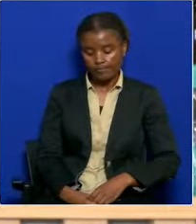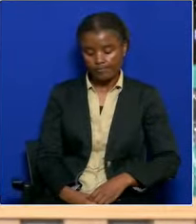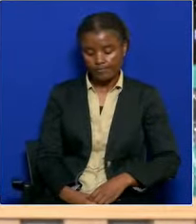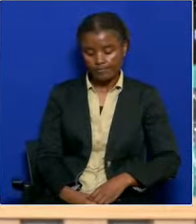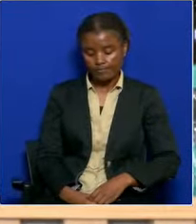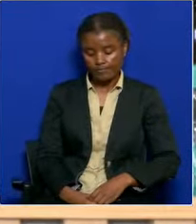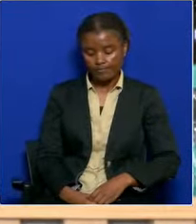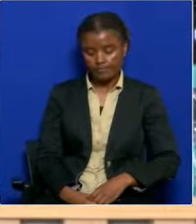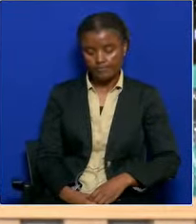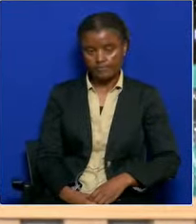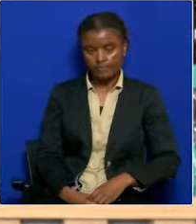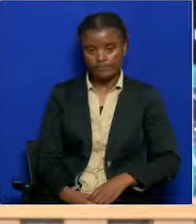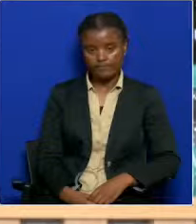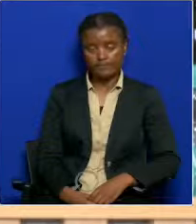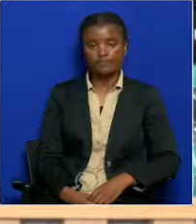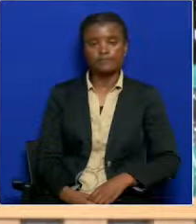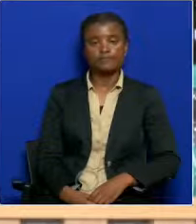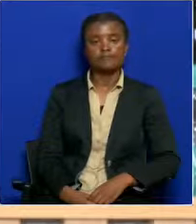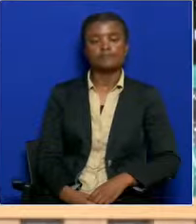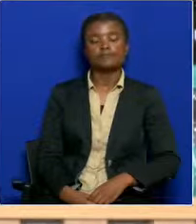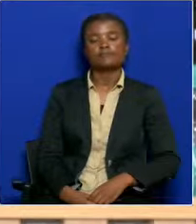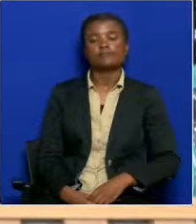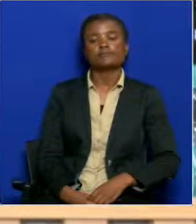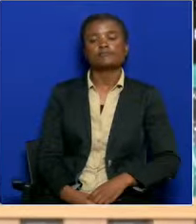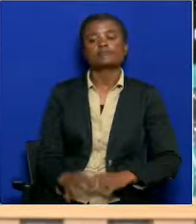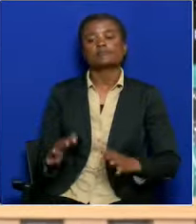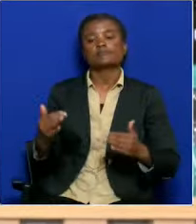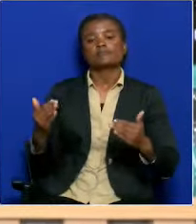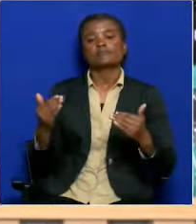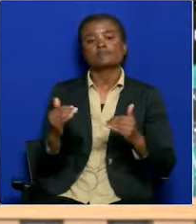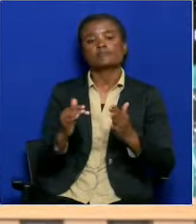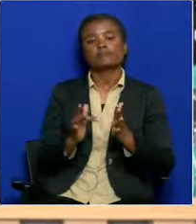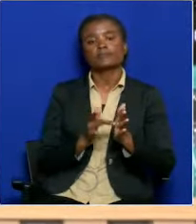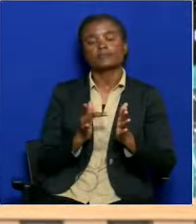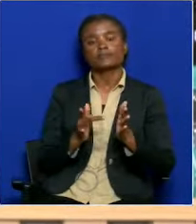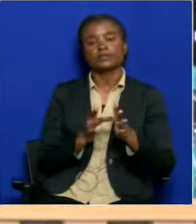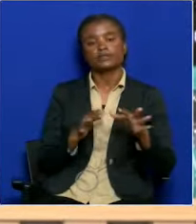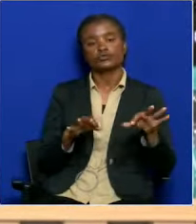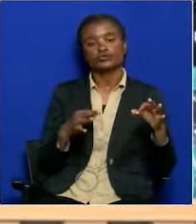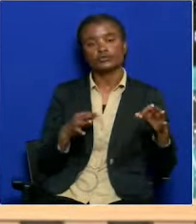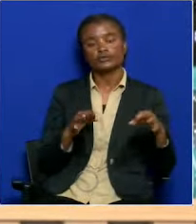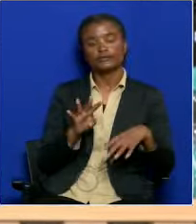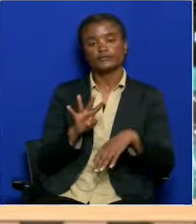if you go to page 42.